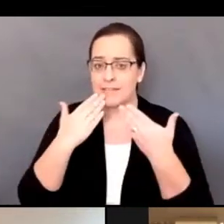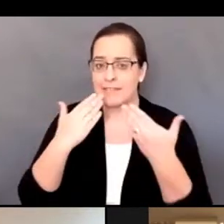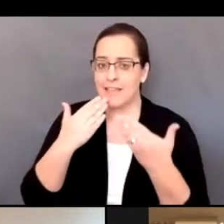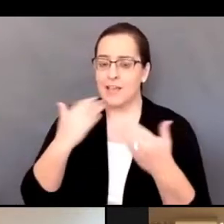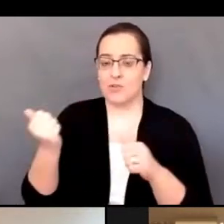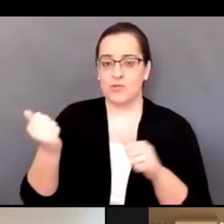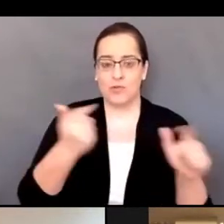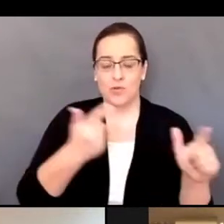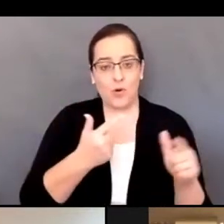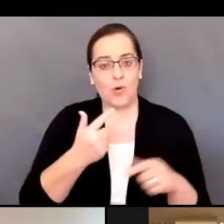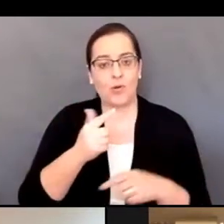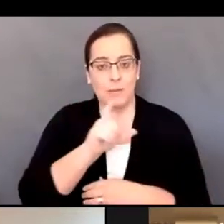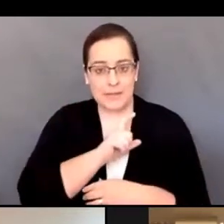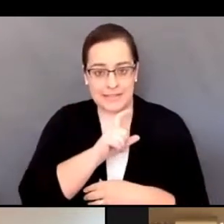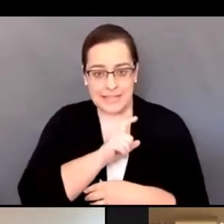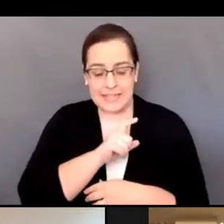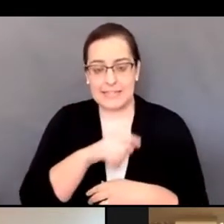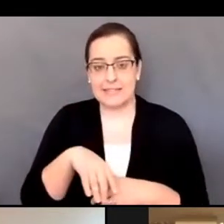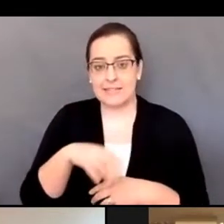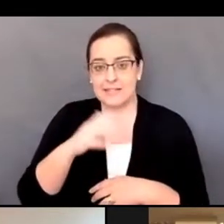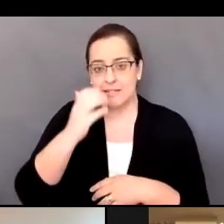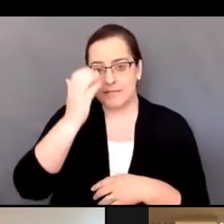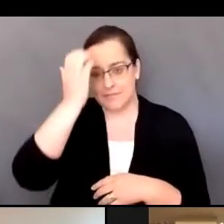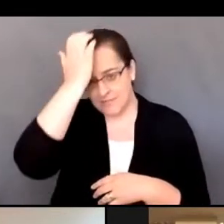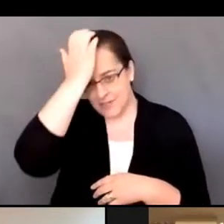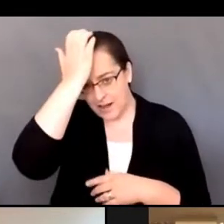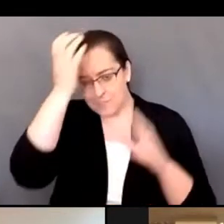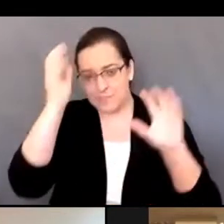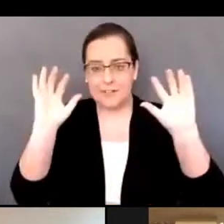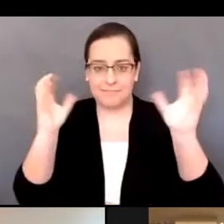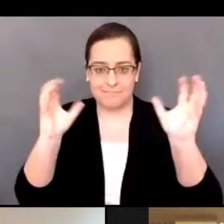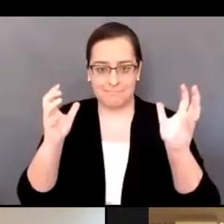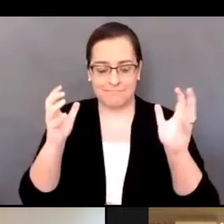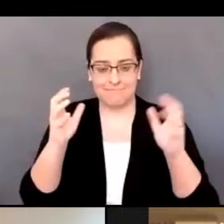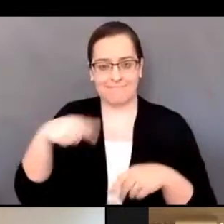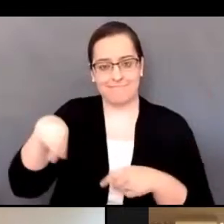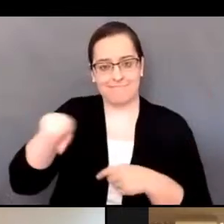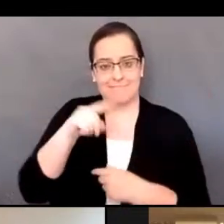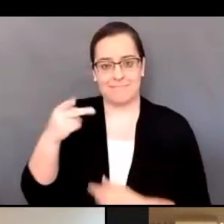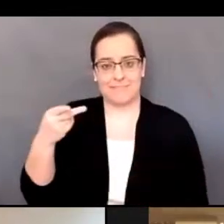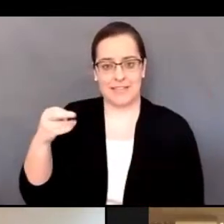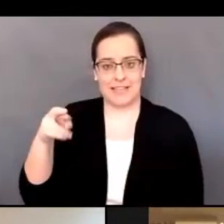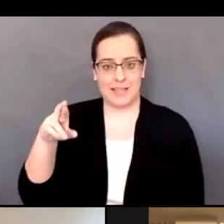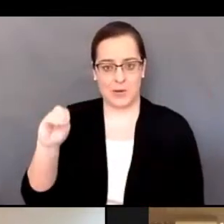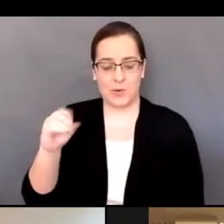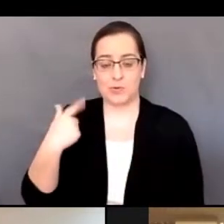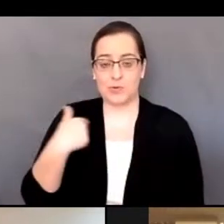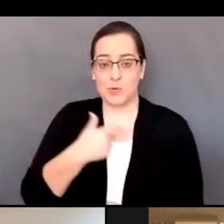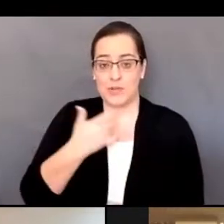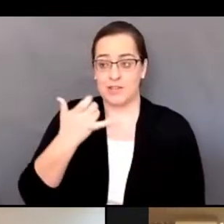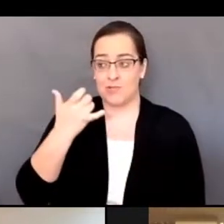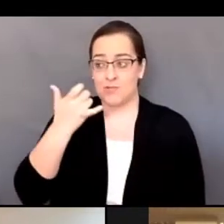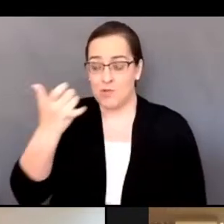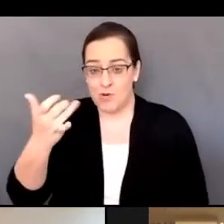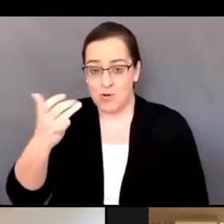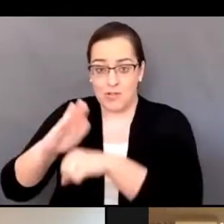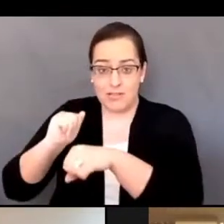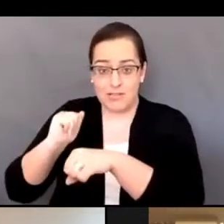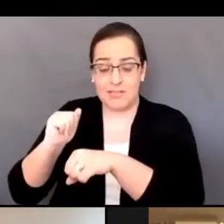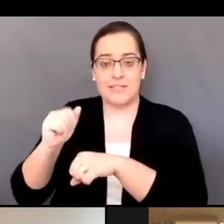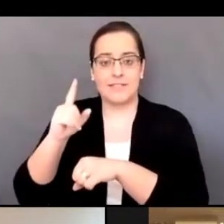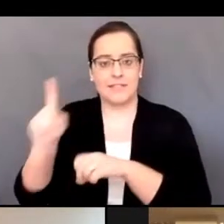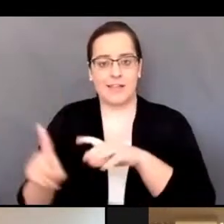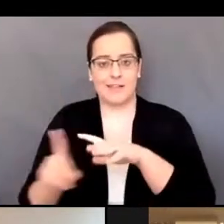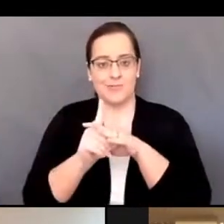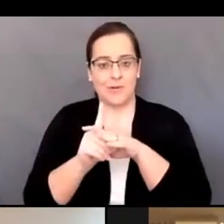first responders and our last responders, our heroes. When we call, they are there, and their jobs are far